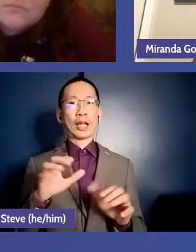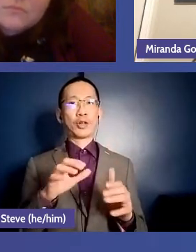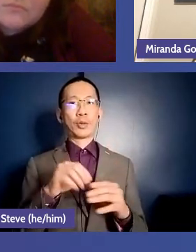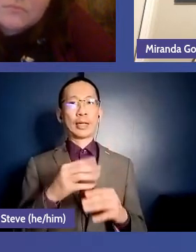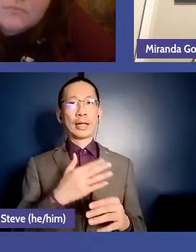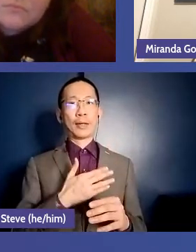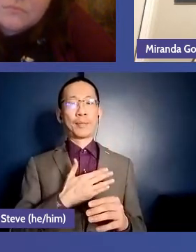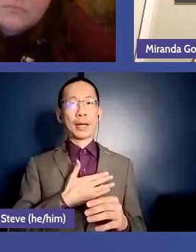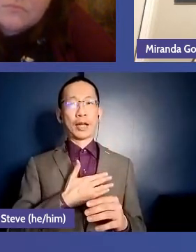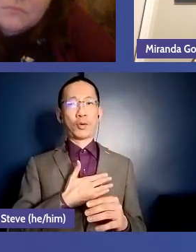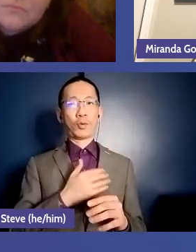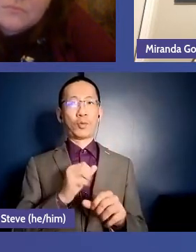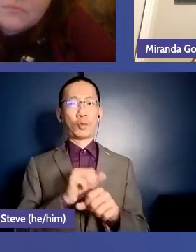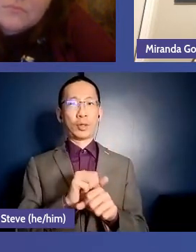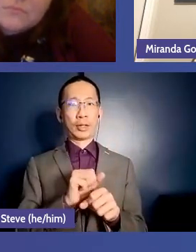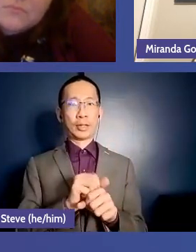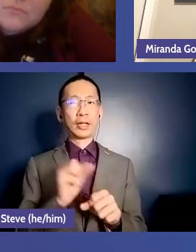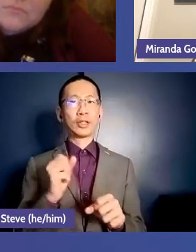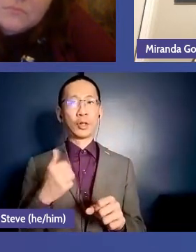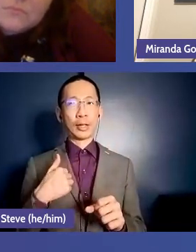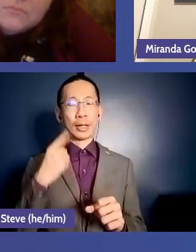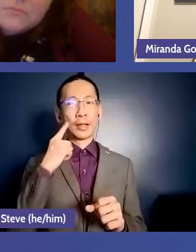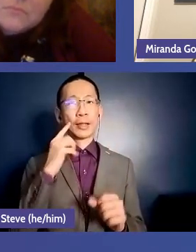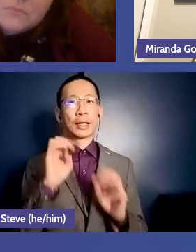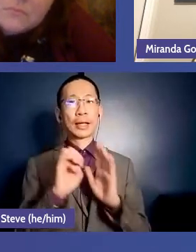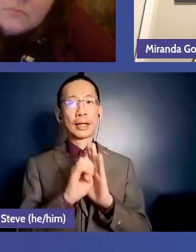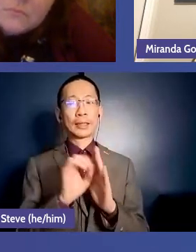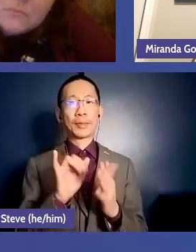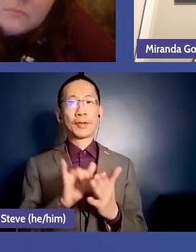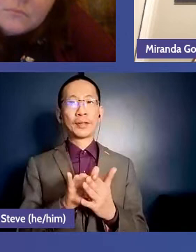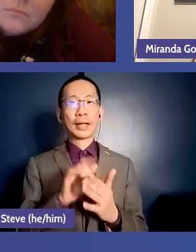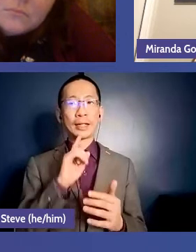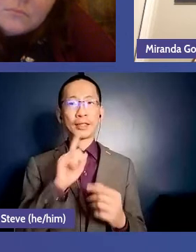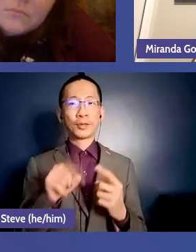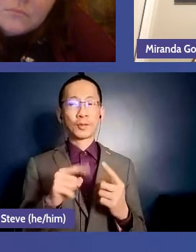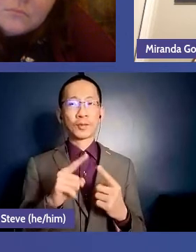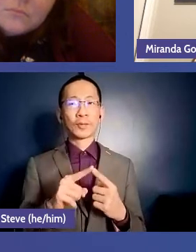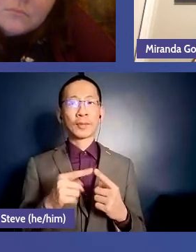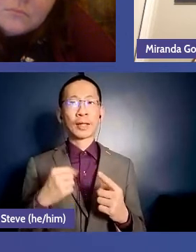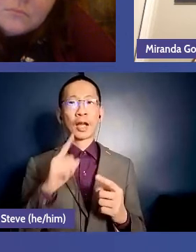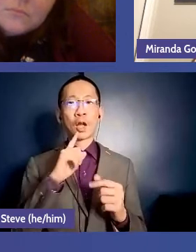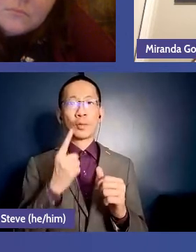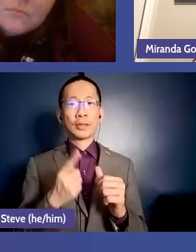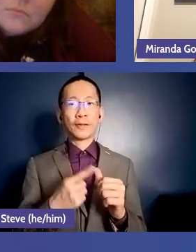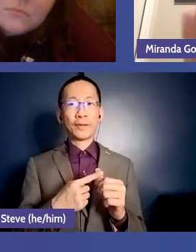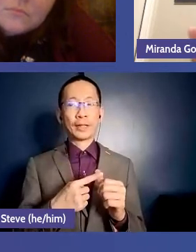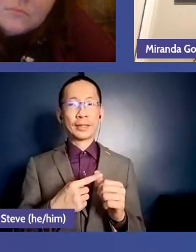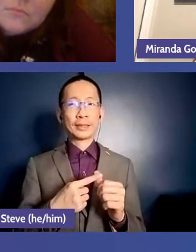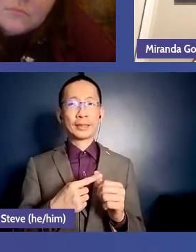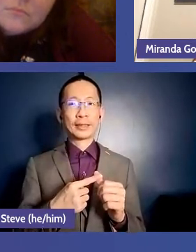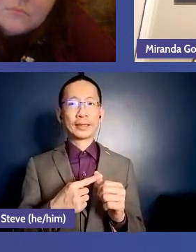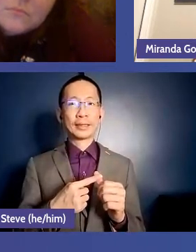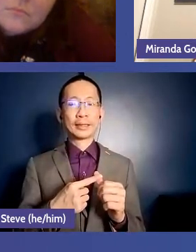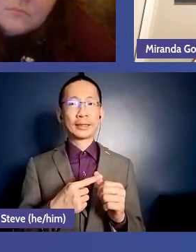own work. So I think an example of that is when I was first even thinking about